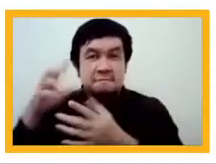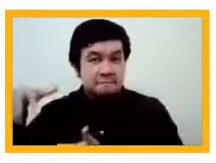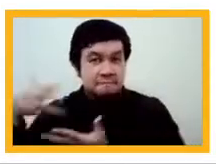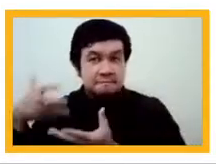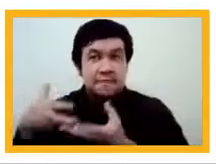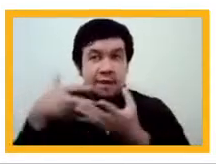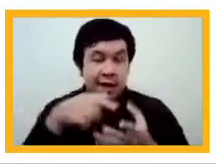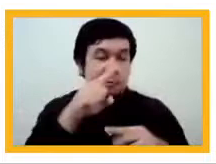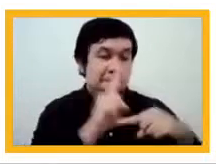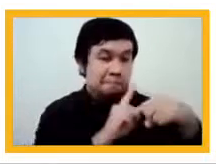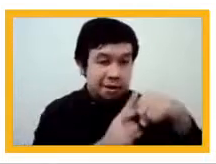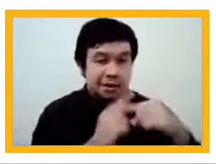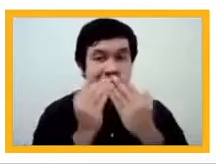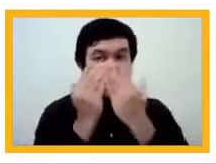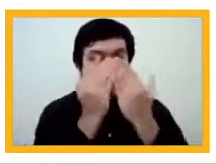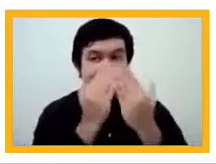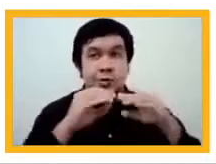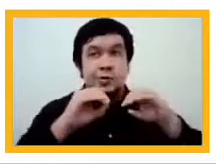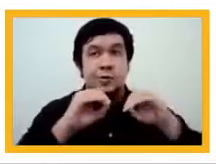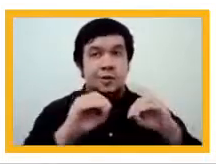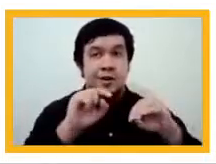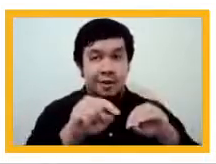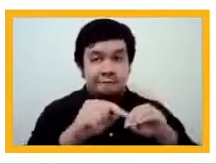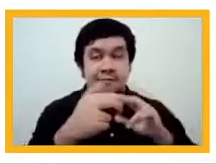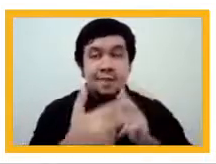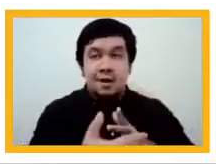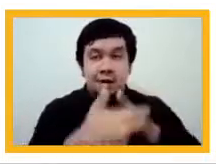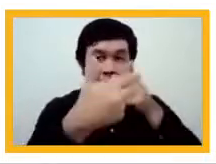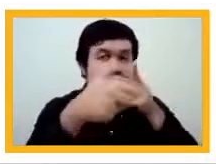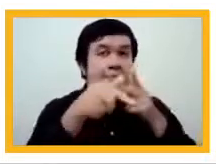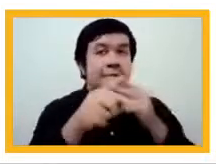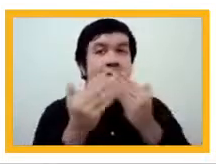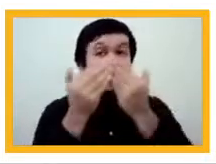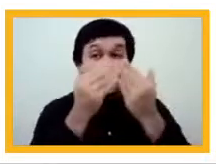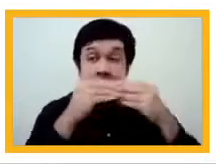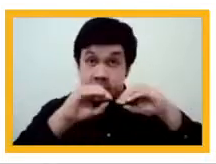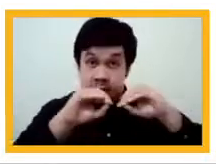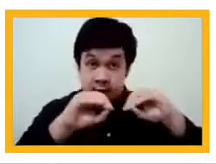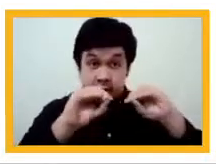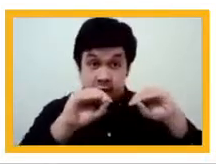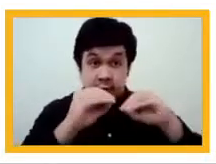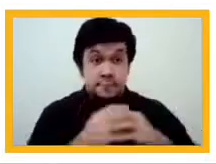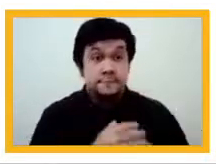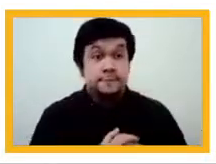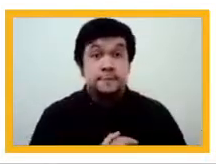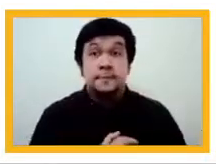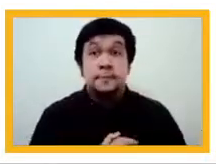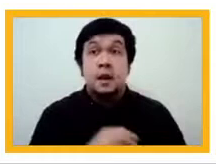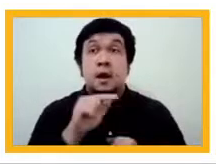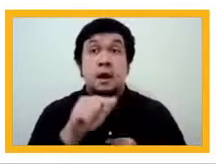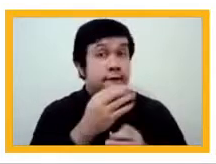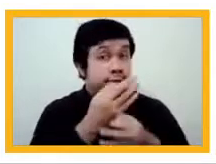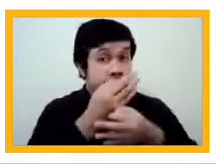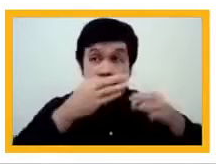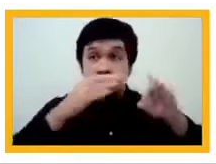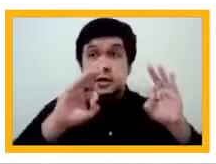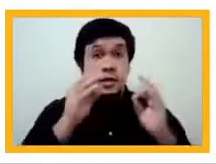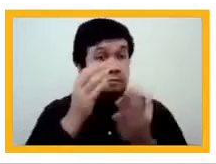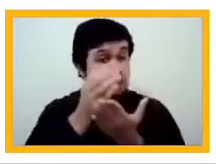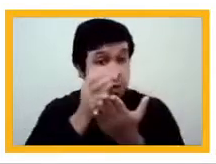online education. And we have around 1,000 free online courseware.